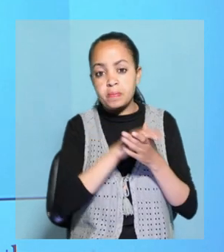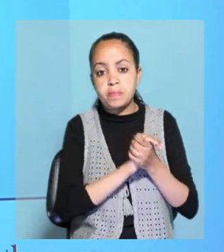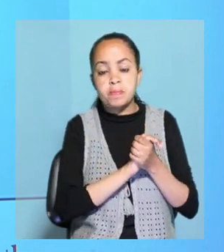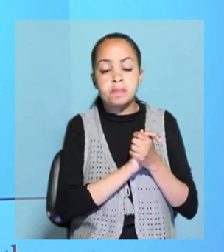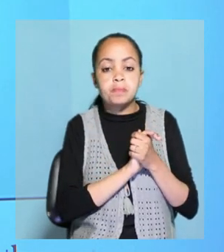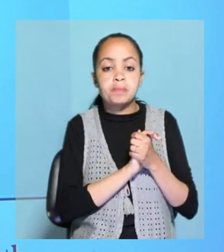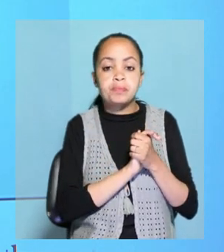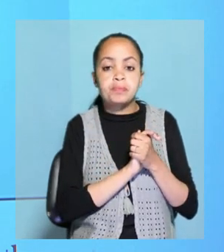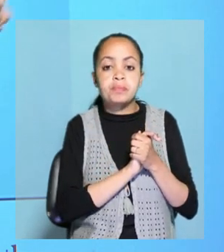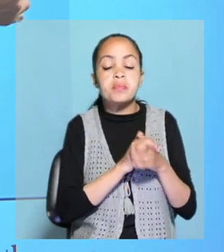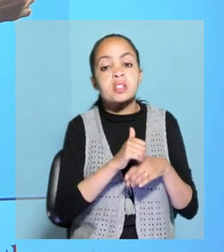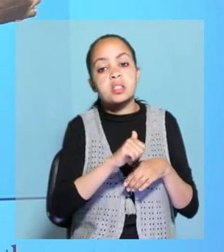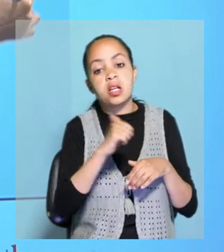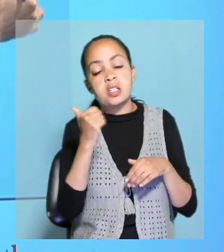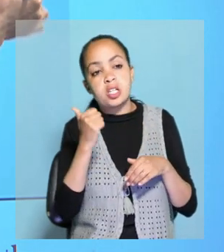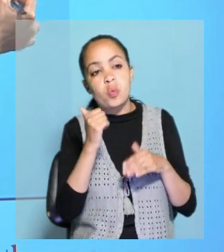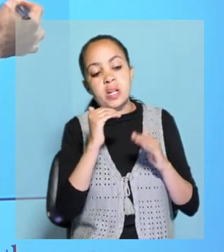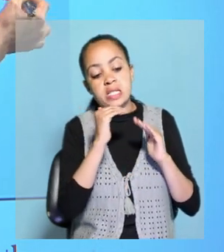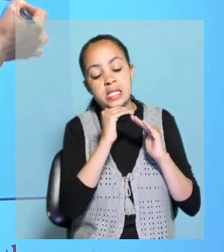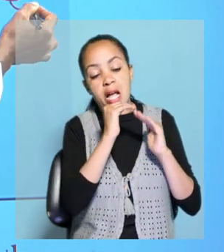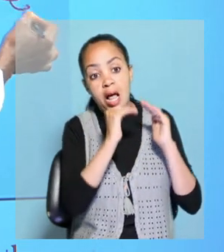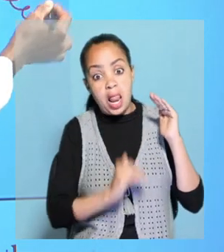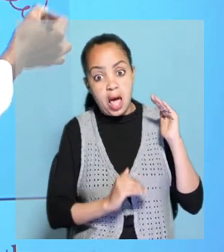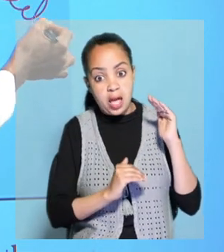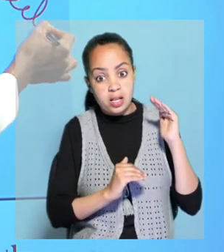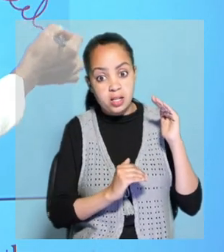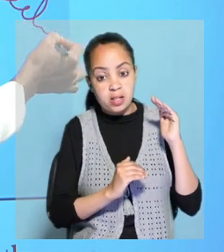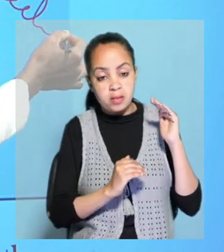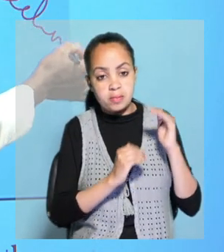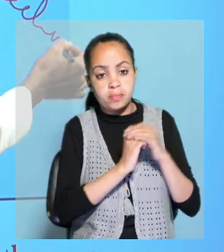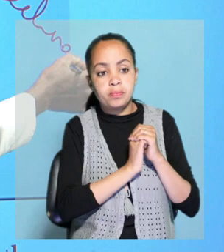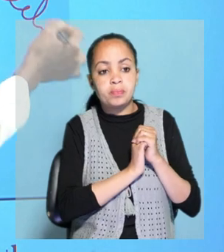Stationary phase here, whereas this one is decline phase again.